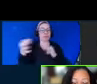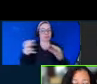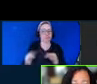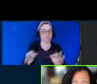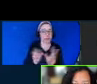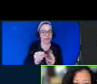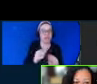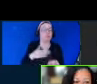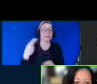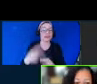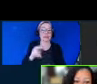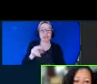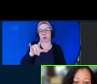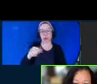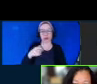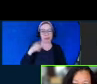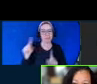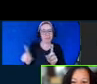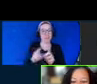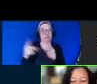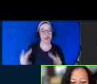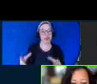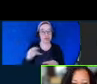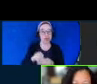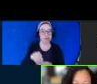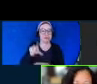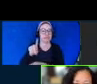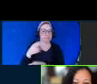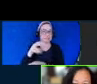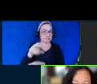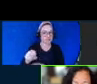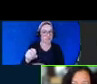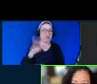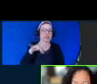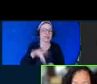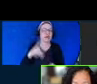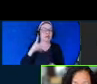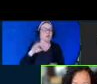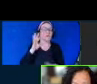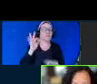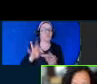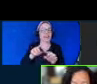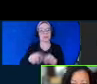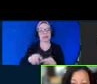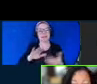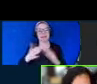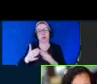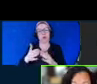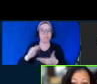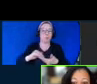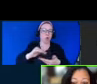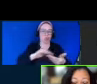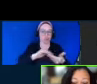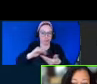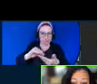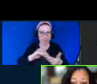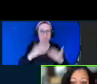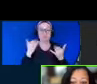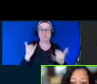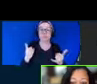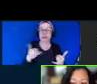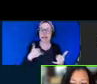serving as the Deputy Director within the Department of Homeland Security Center for Faith-Based and Neighborhood Partnerships. And today we have